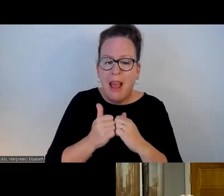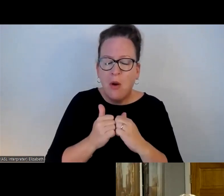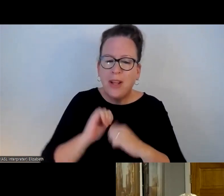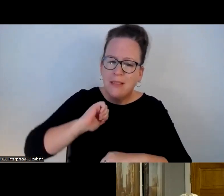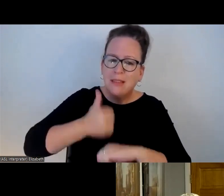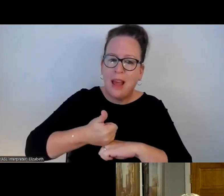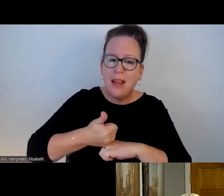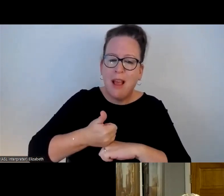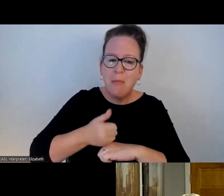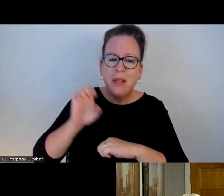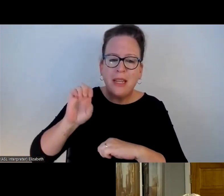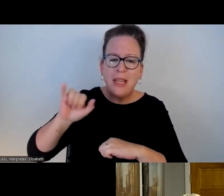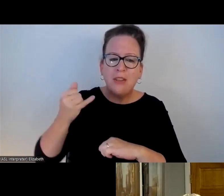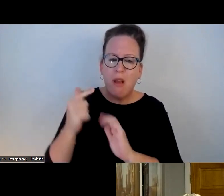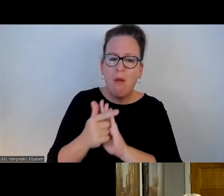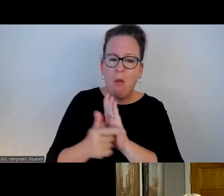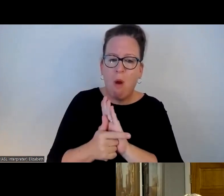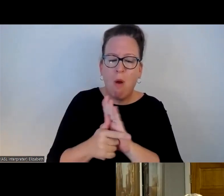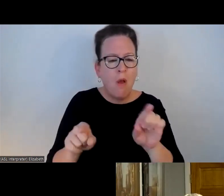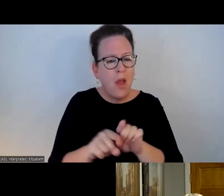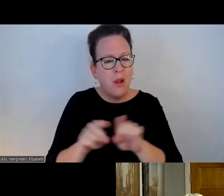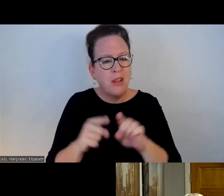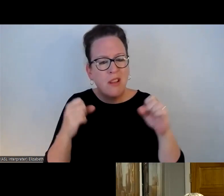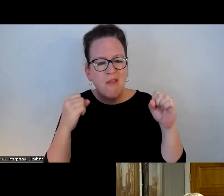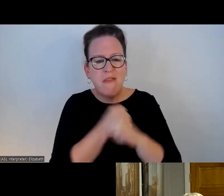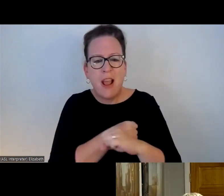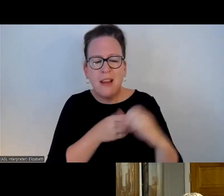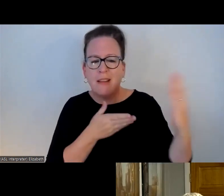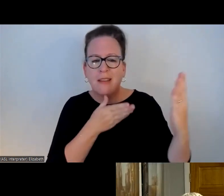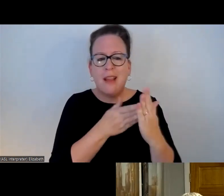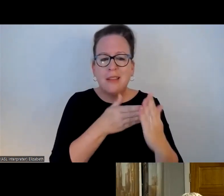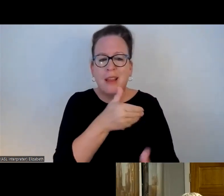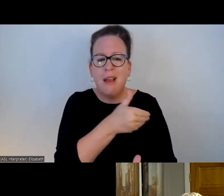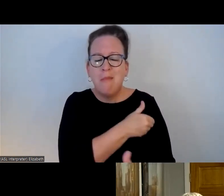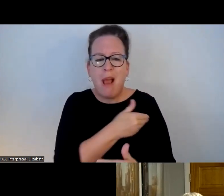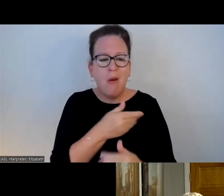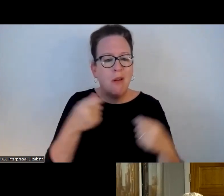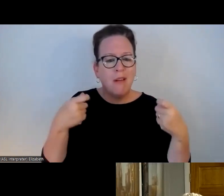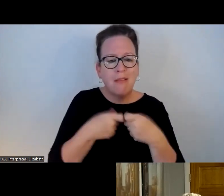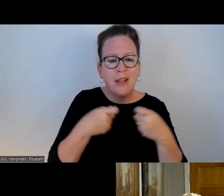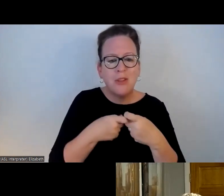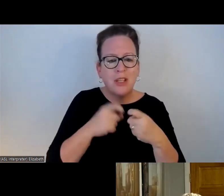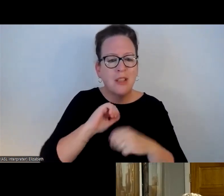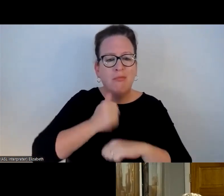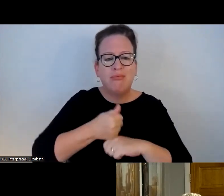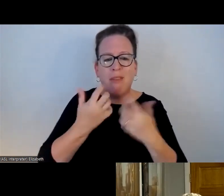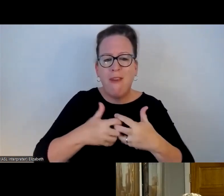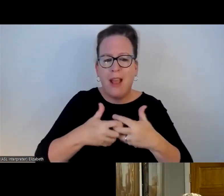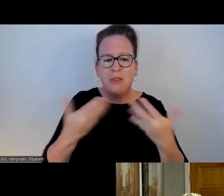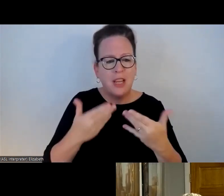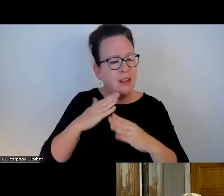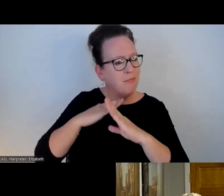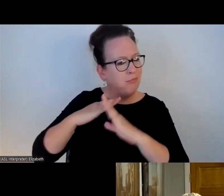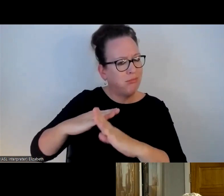justice law and fighting a power plant from coming here to Brockton for many years of effort.